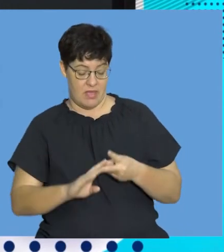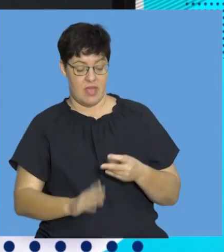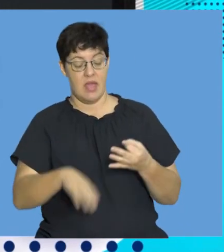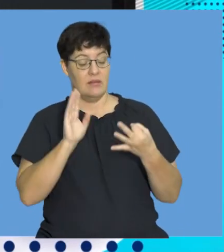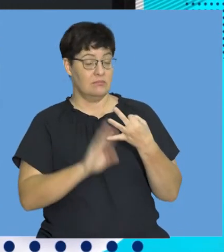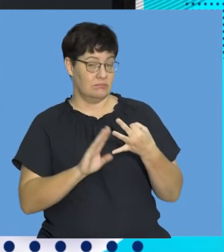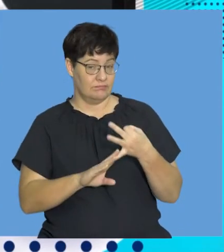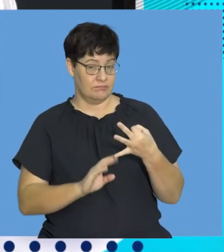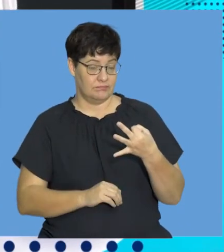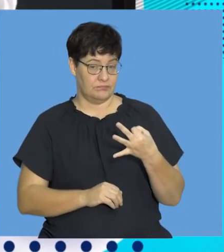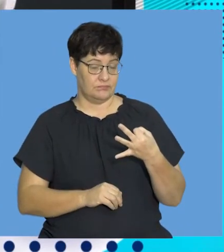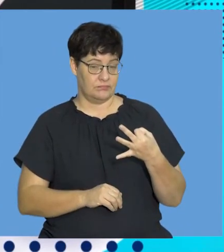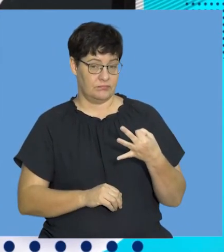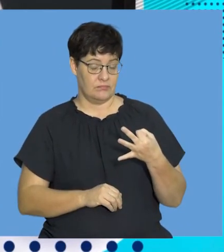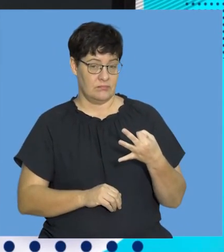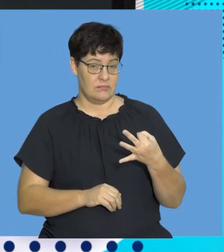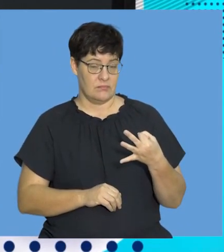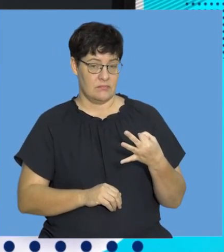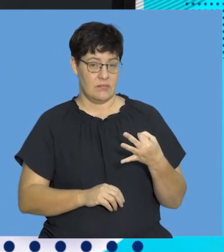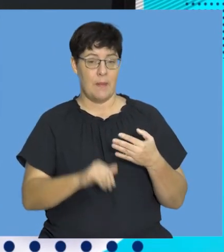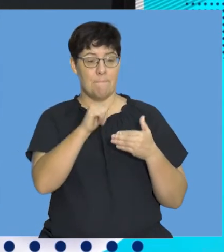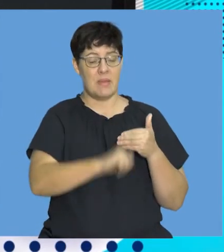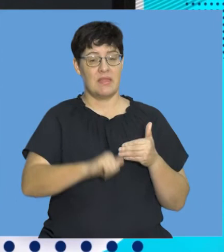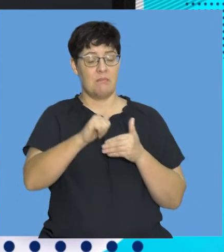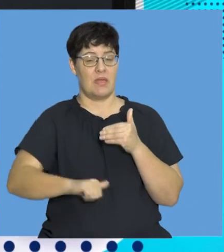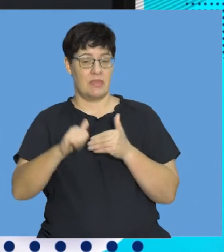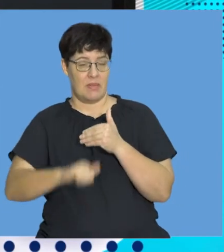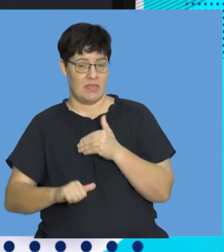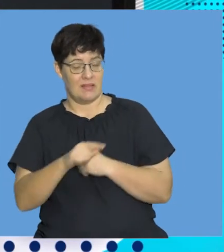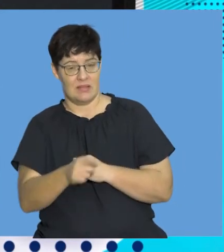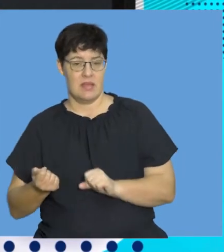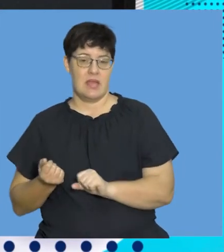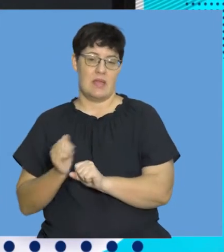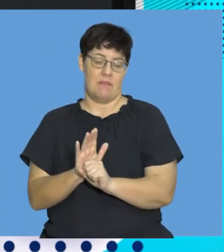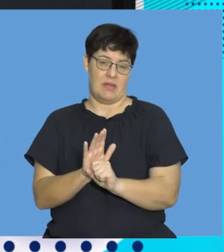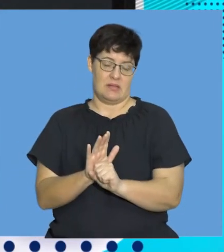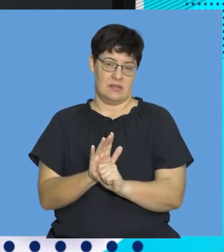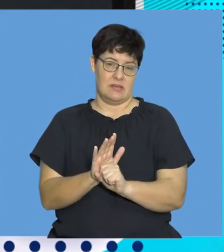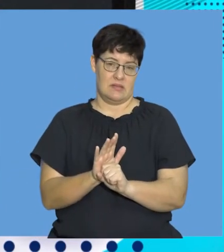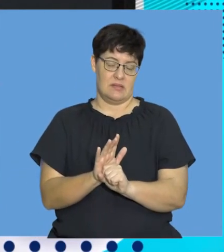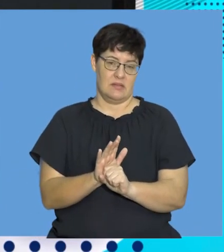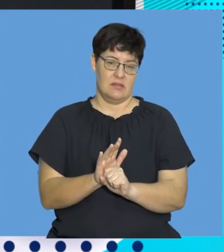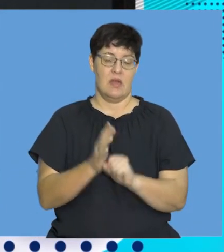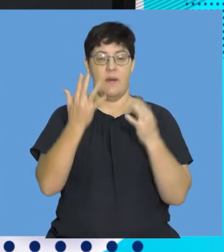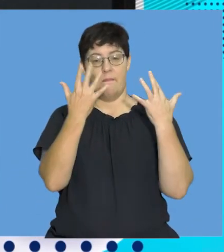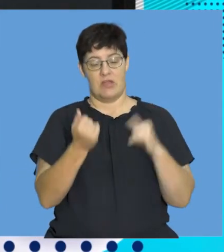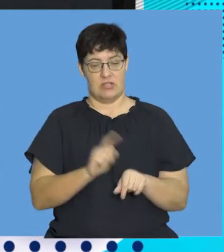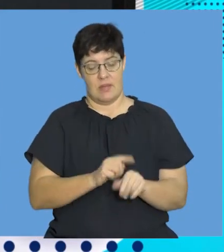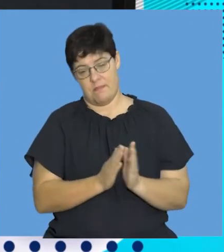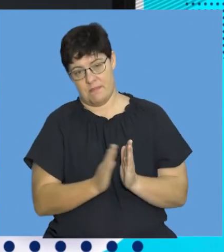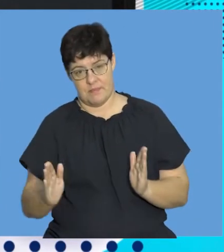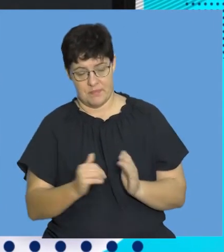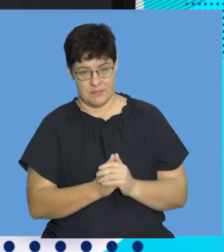3, which months will impact on my budget period.